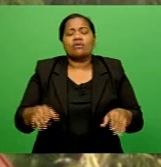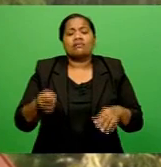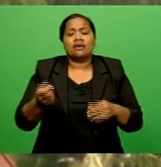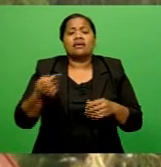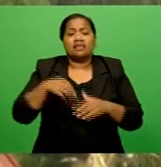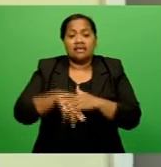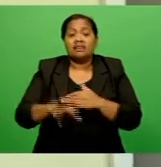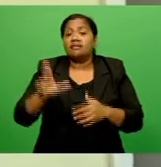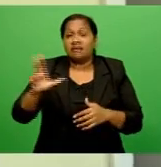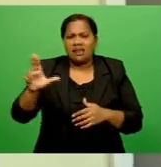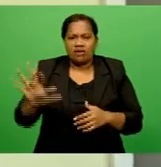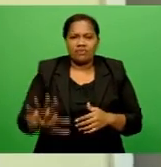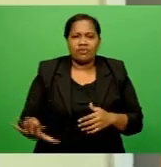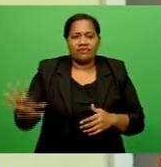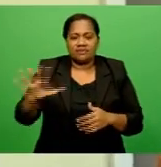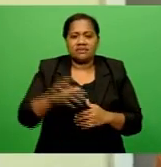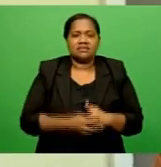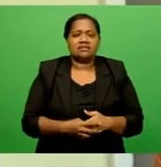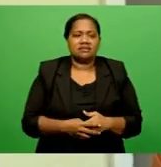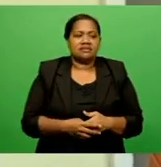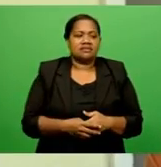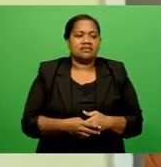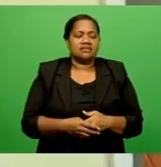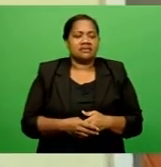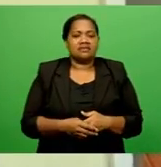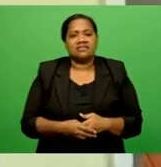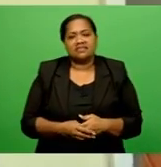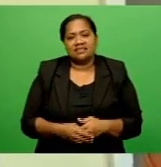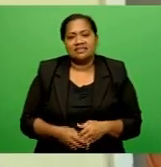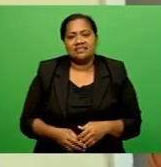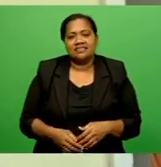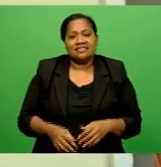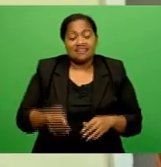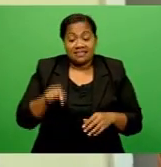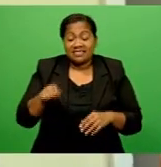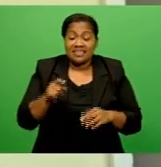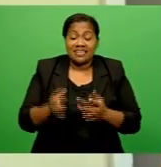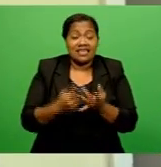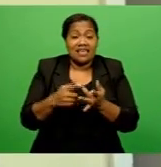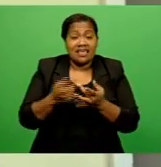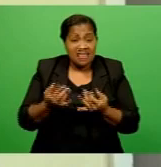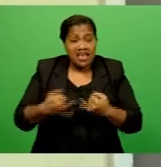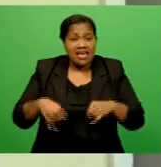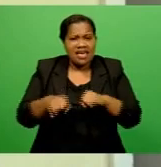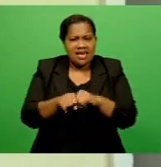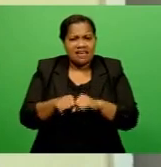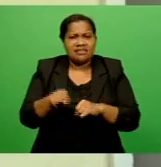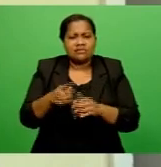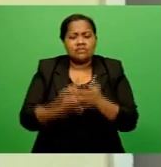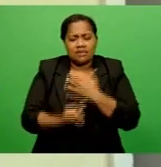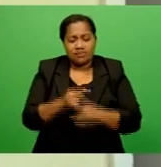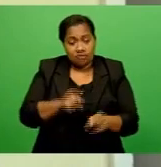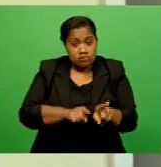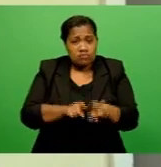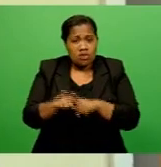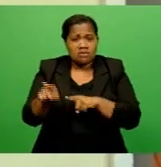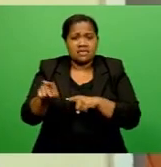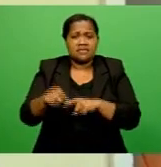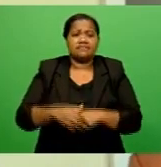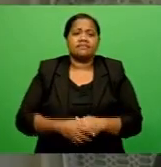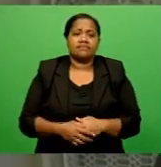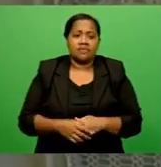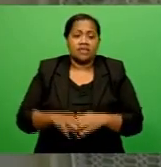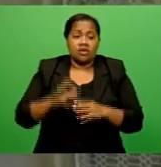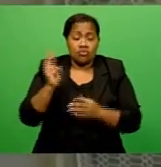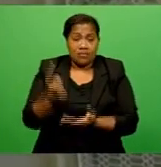Lau province. We're helping other islands in timber utilization and mostly